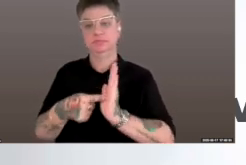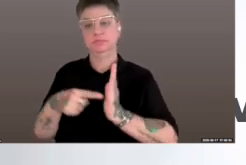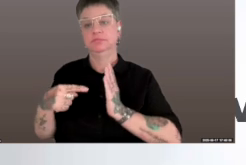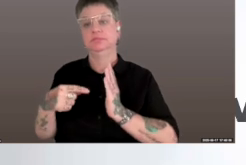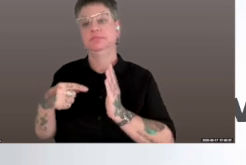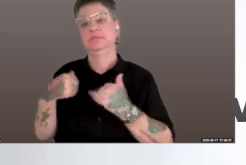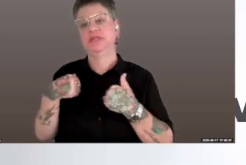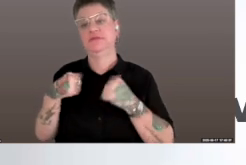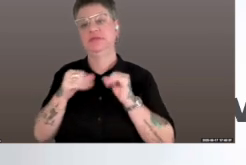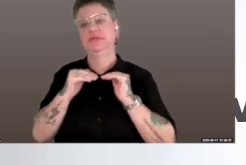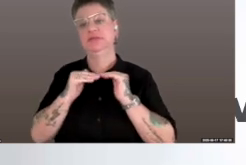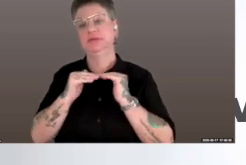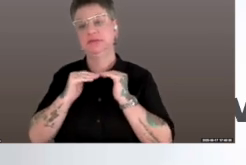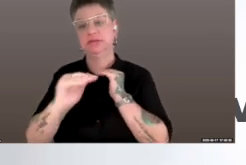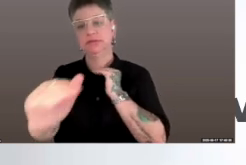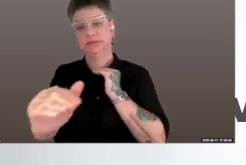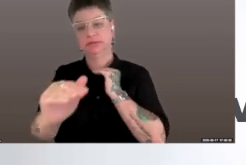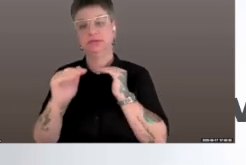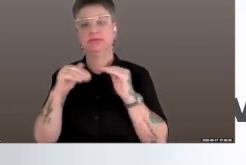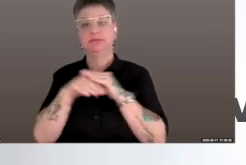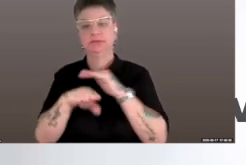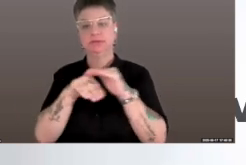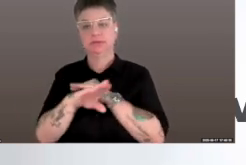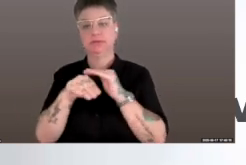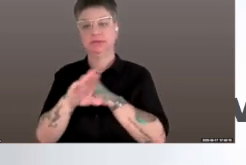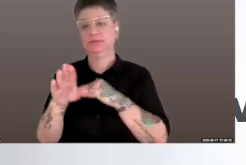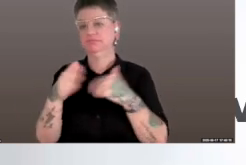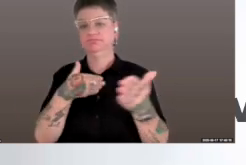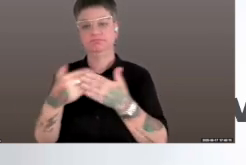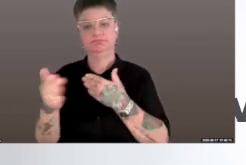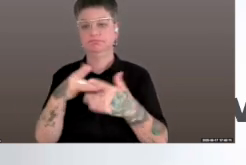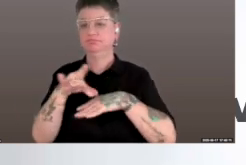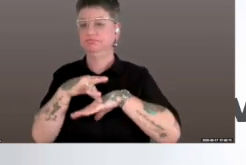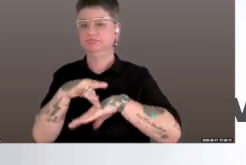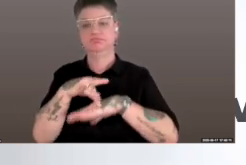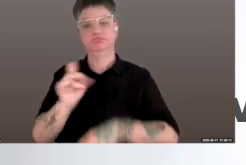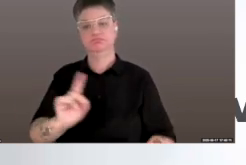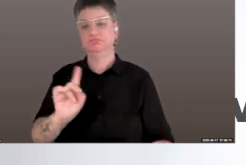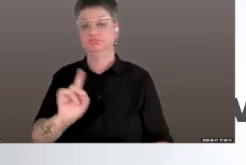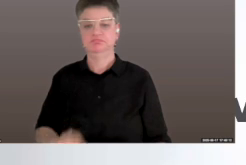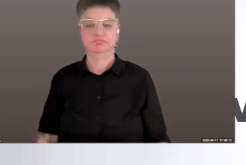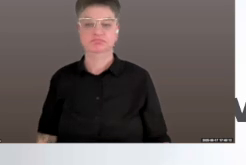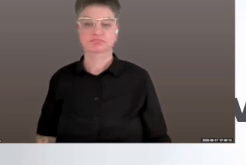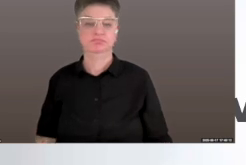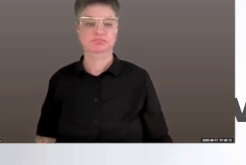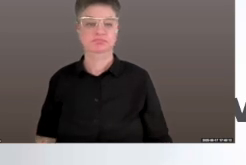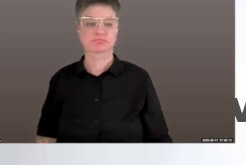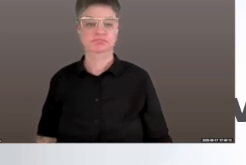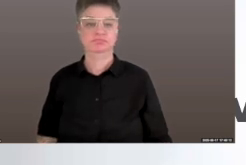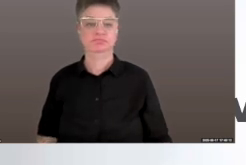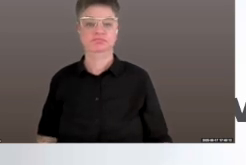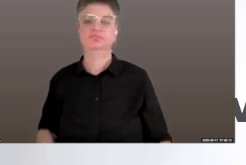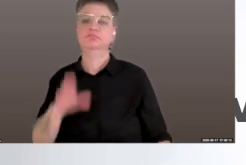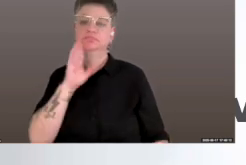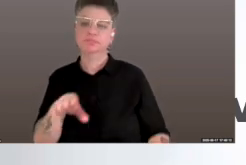currently being processed. It's important to note that the Driving Clean Assistance Program application process can take up to